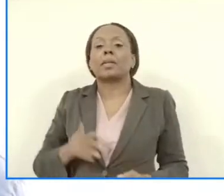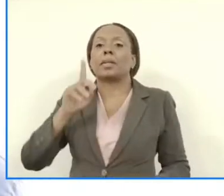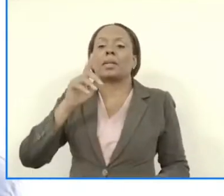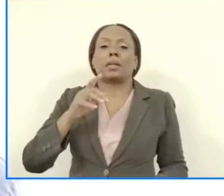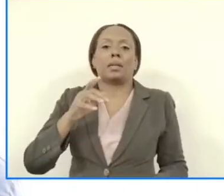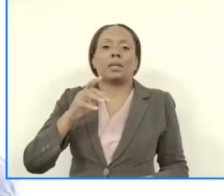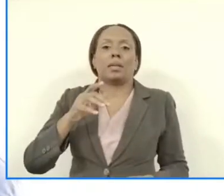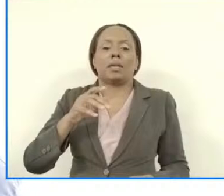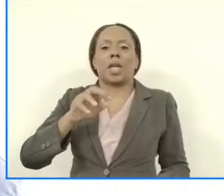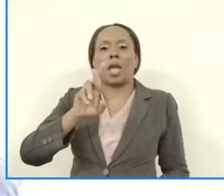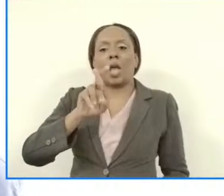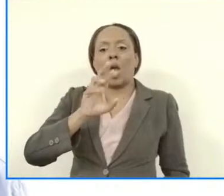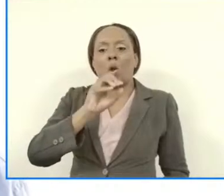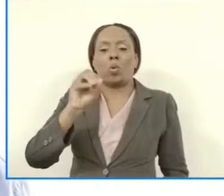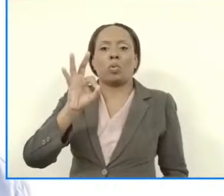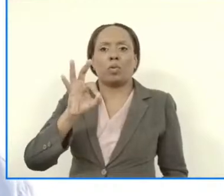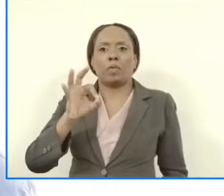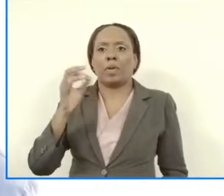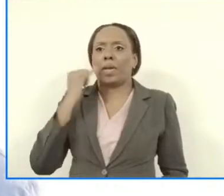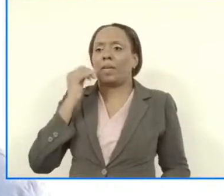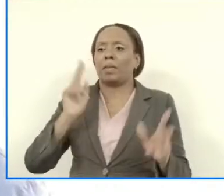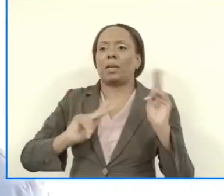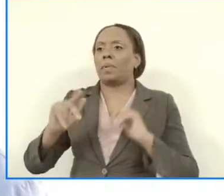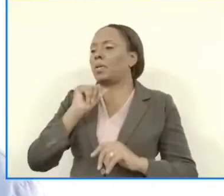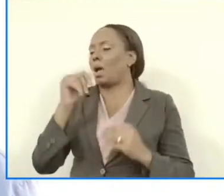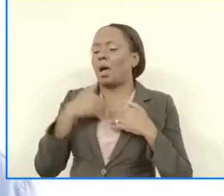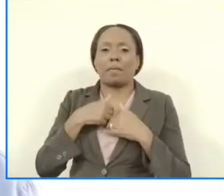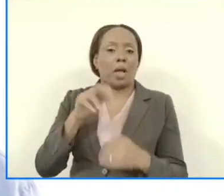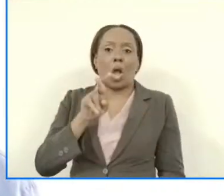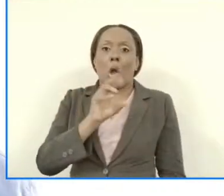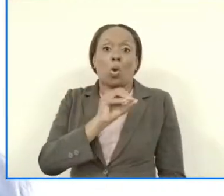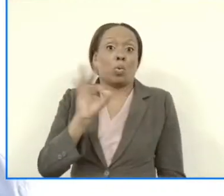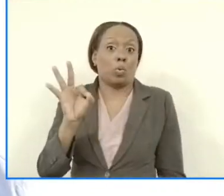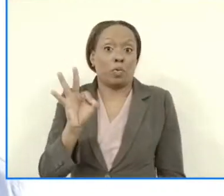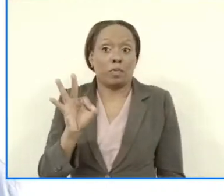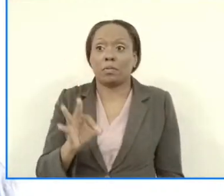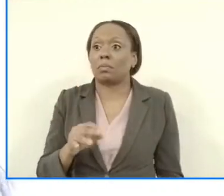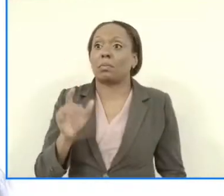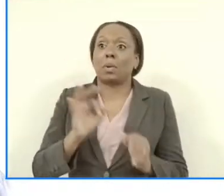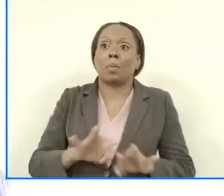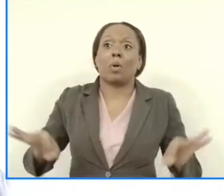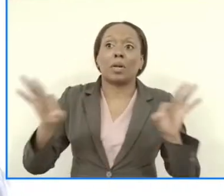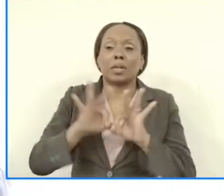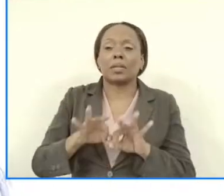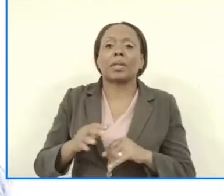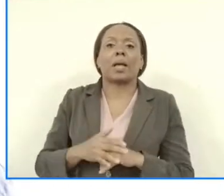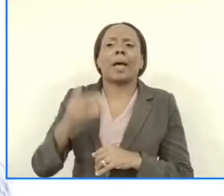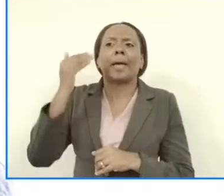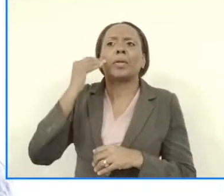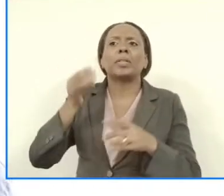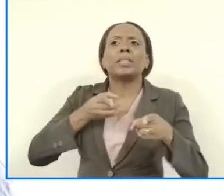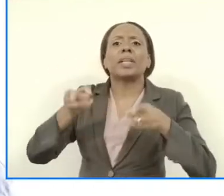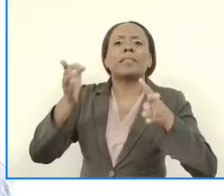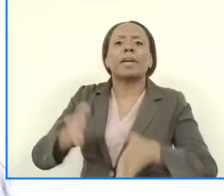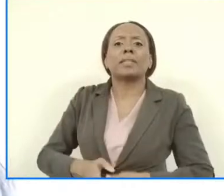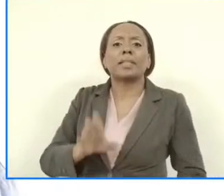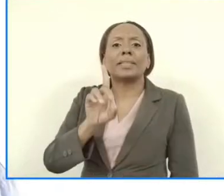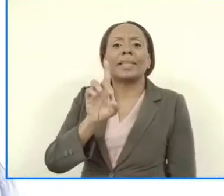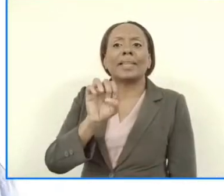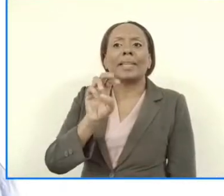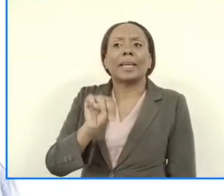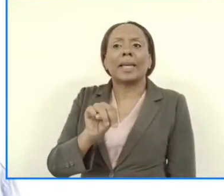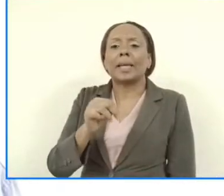assistance or still in need of assistance, you know the information to call. Kerry gave it earlier, but we're going to keep pushing it out through social media.